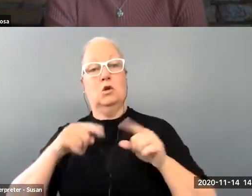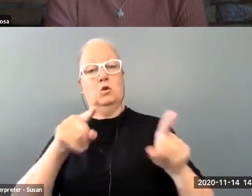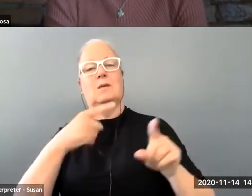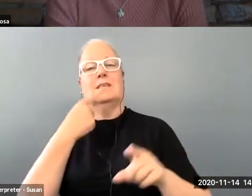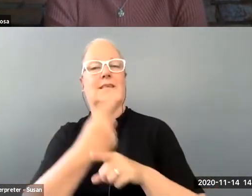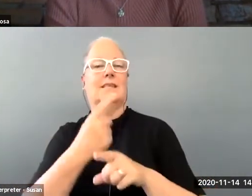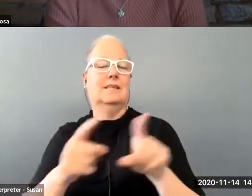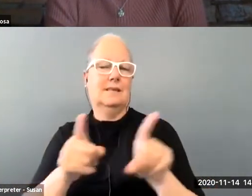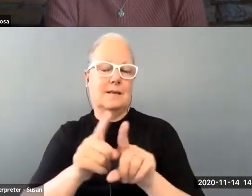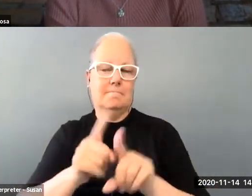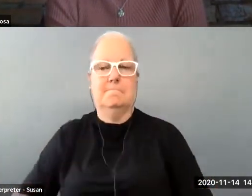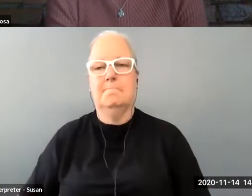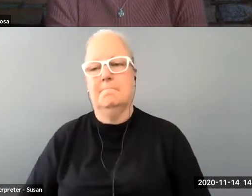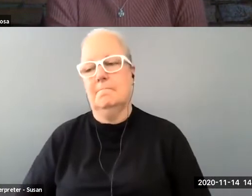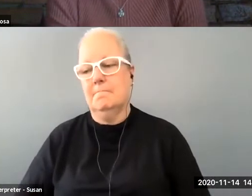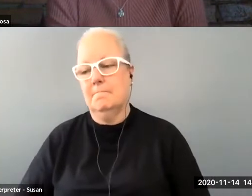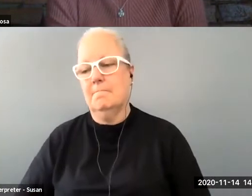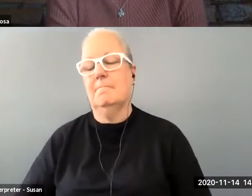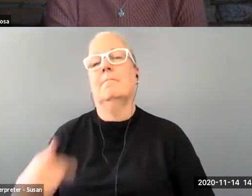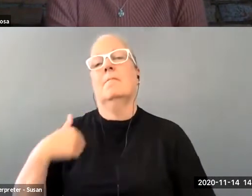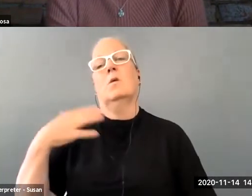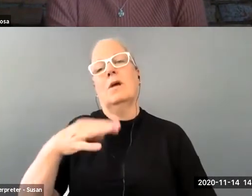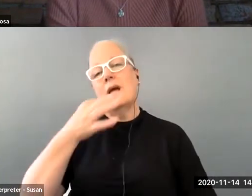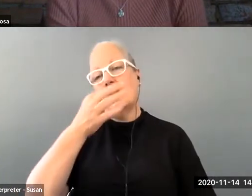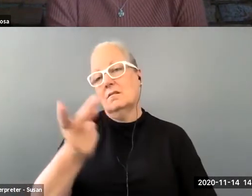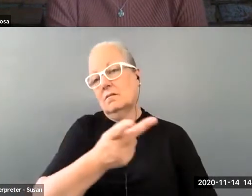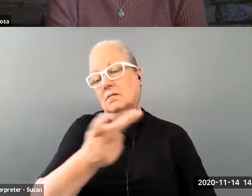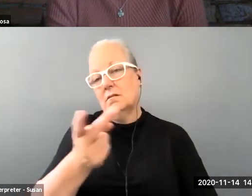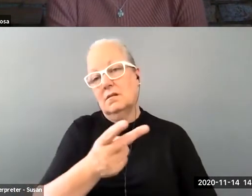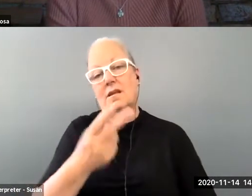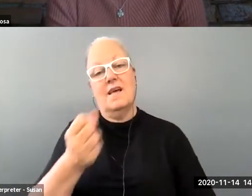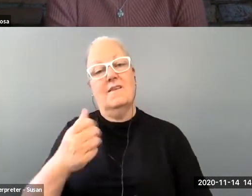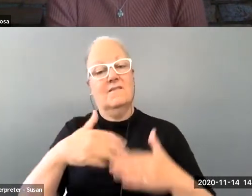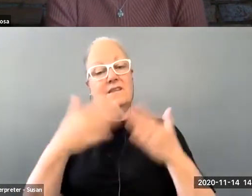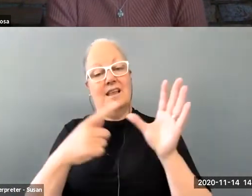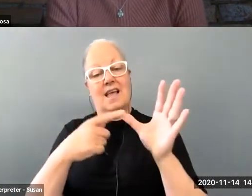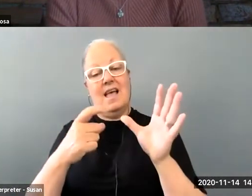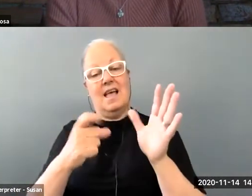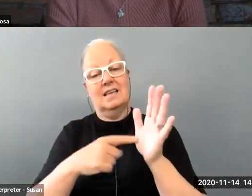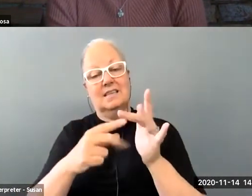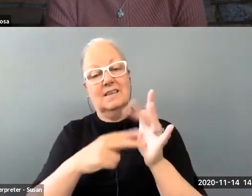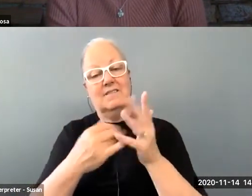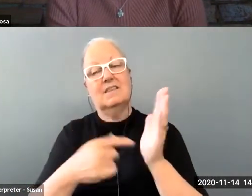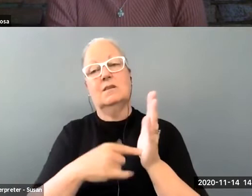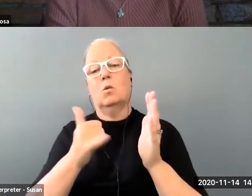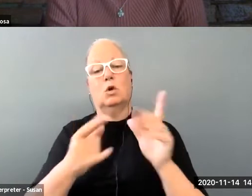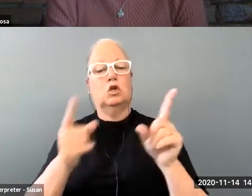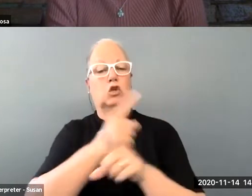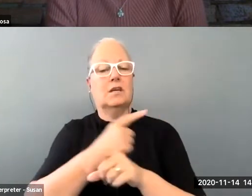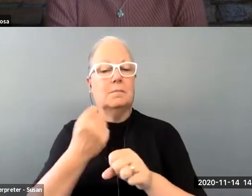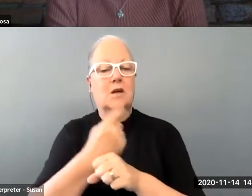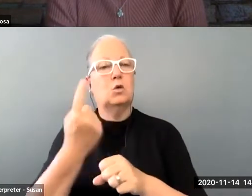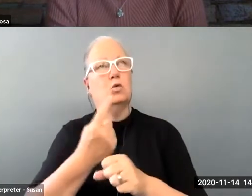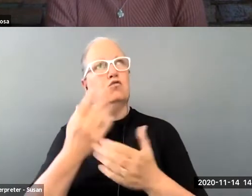I'd like to ask for you both, are there any activists, writers, or change makers who inspire